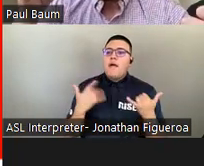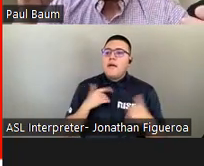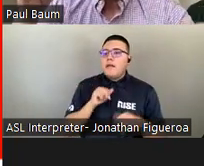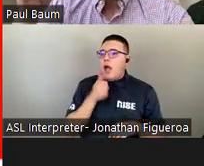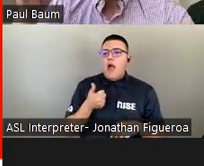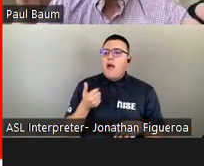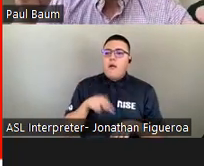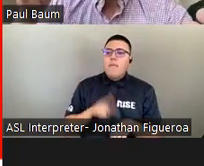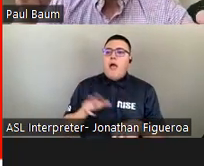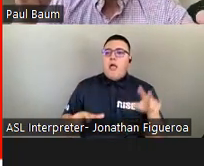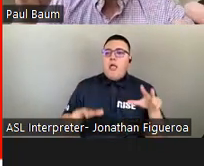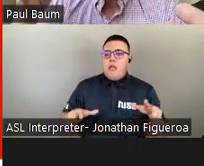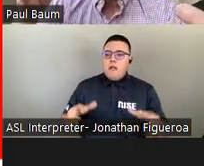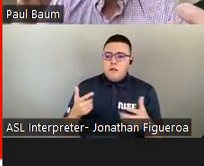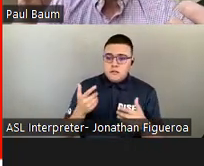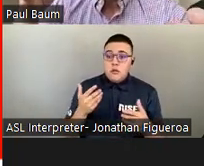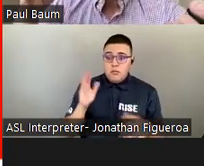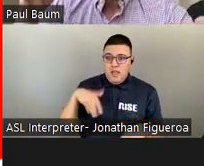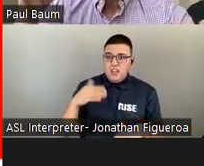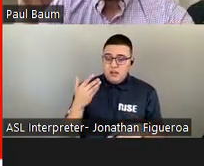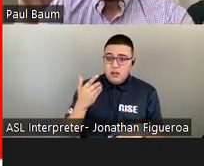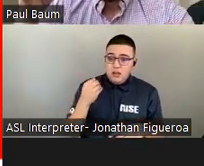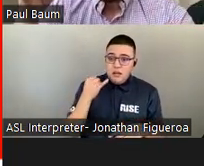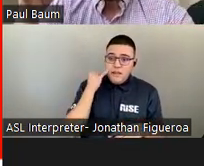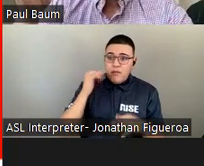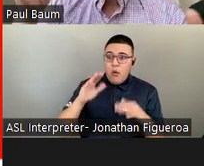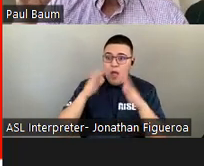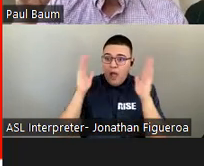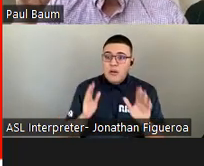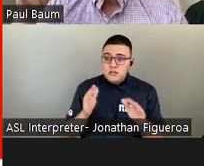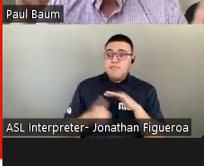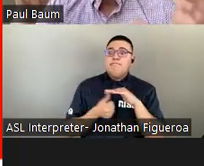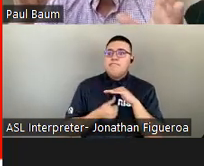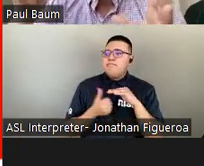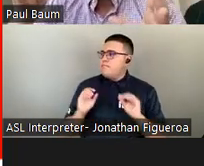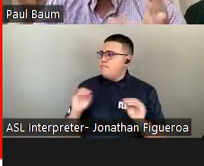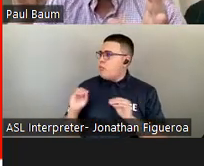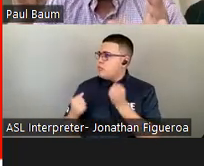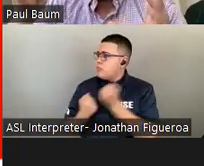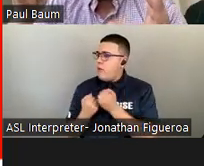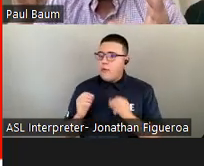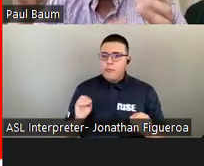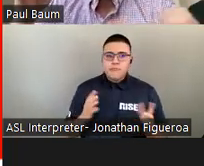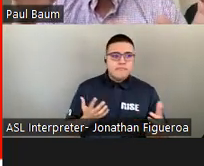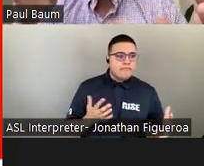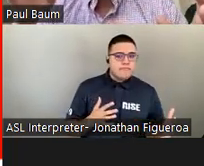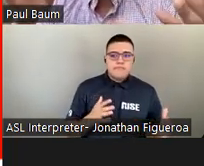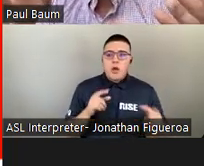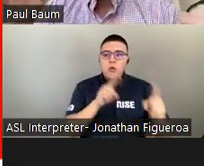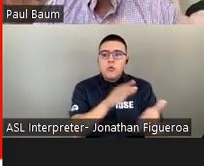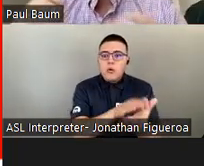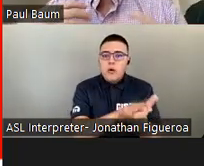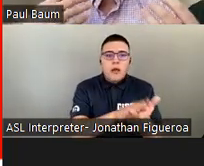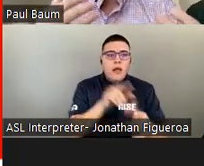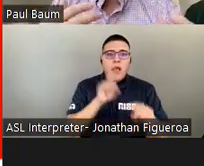the homes not having support in the home and then not being able to go to school physically, not being able to